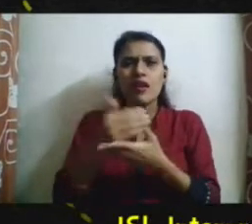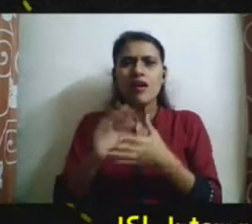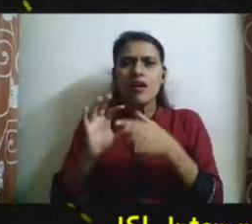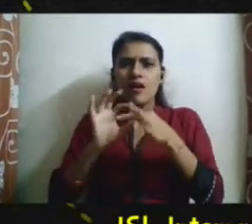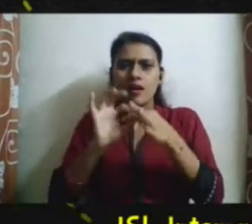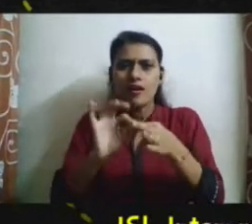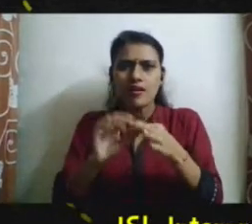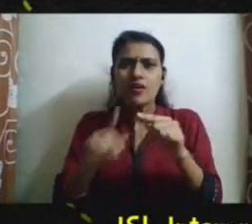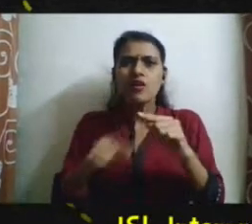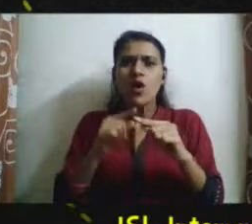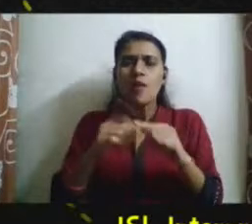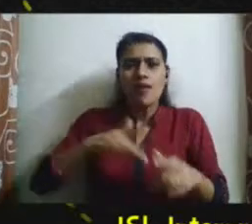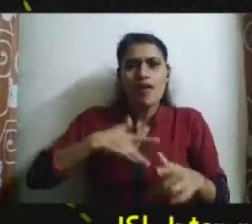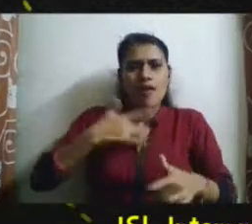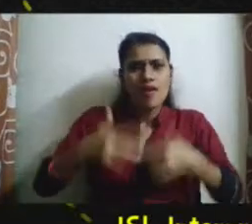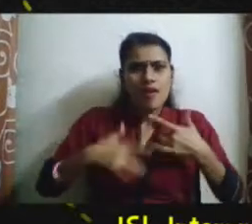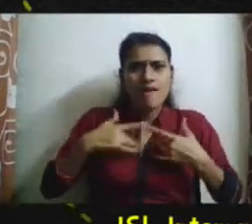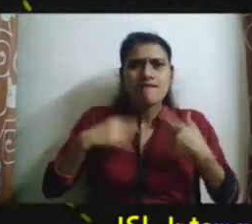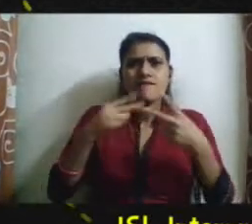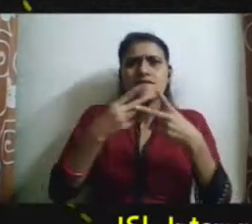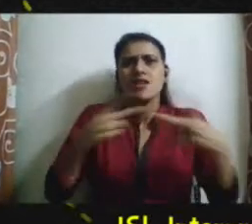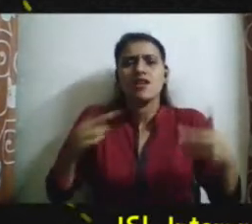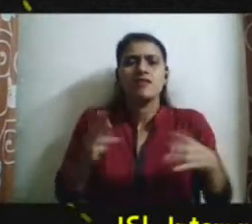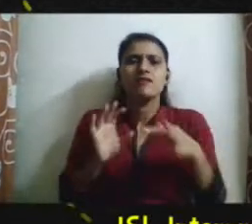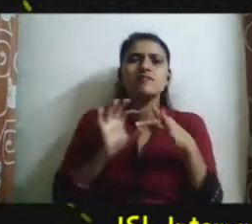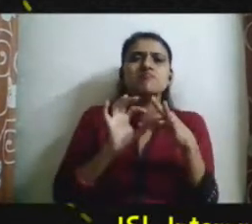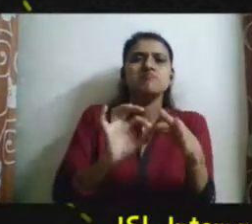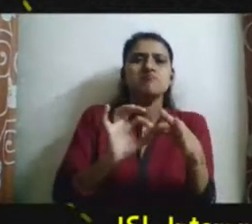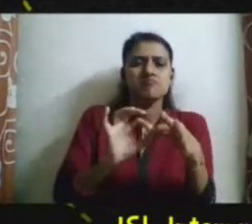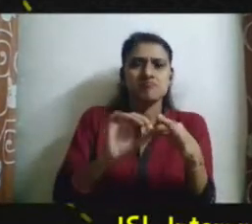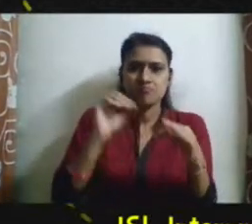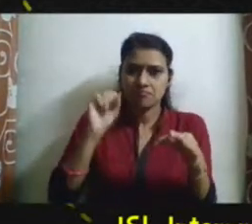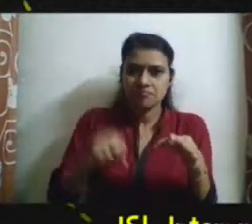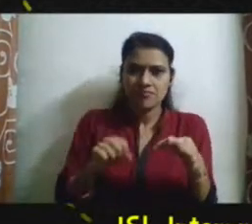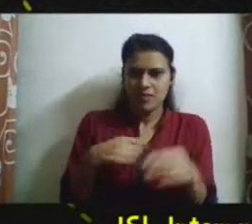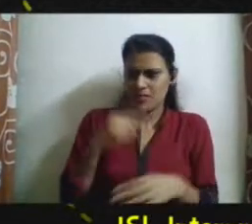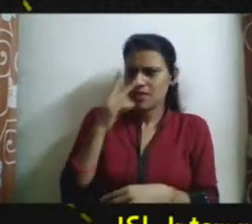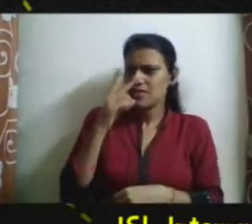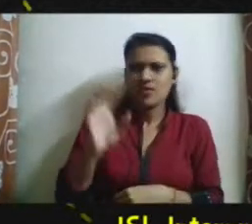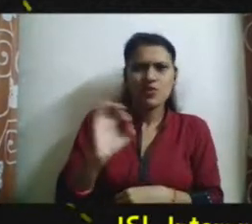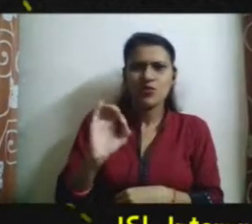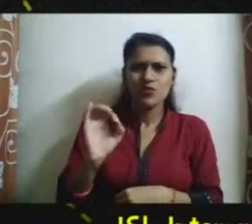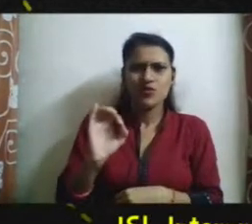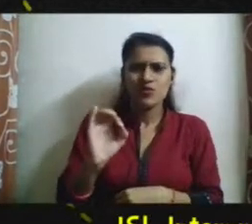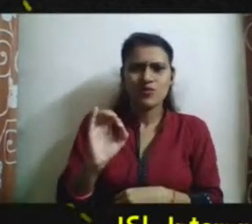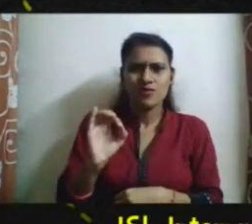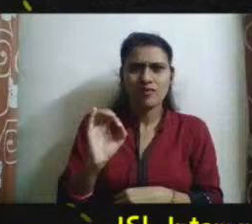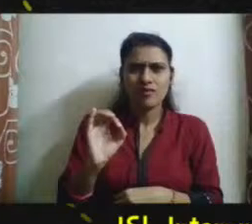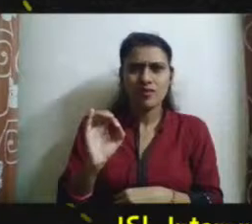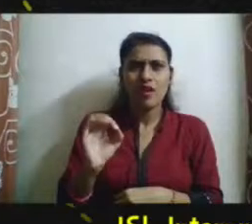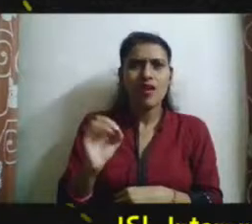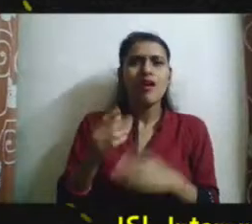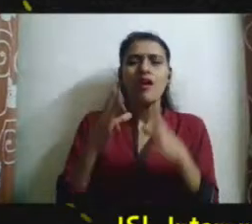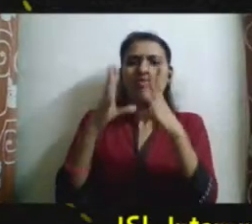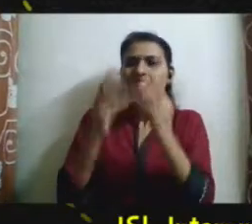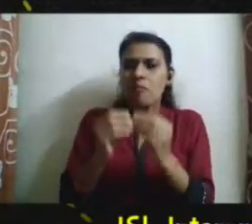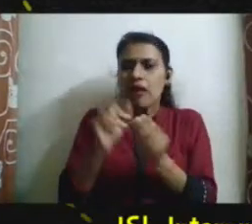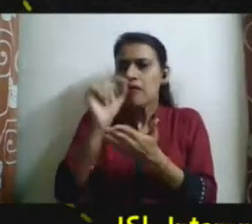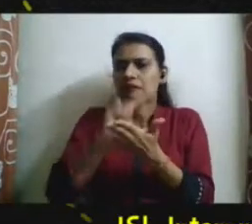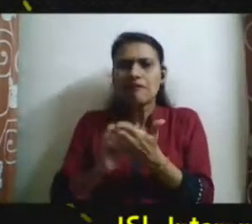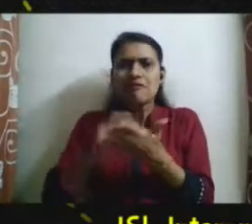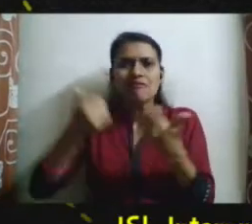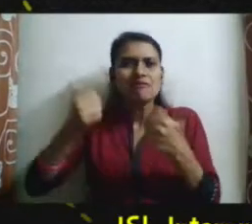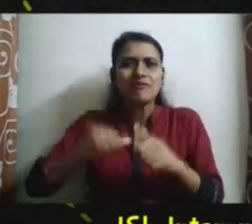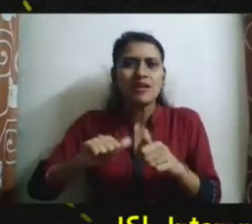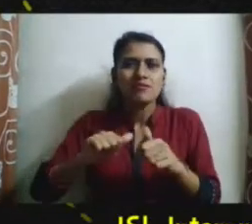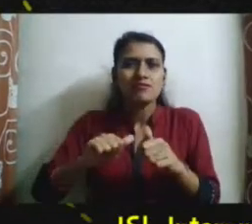render the emotional, all the things that we don't exactly see or can't exactly prove through numbers, they actually reside